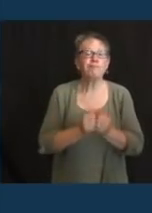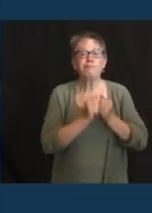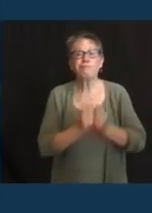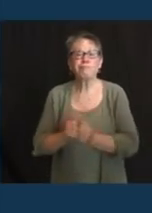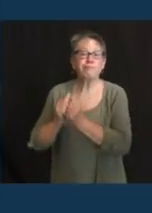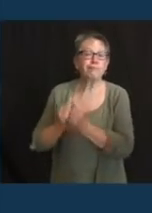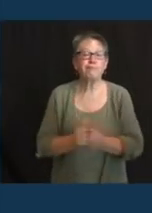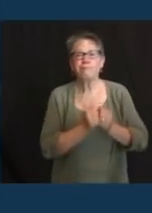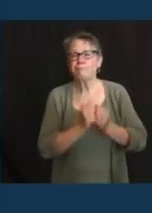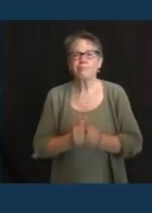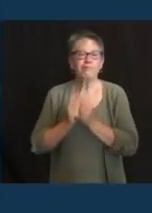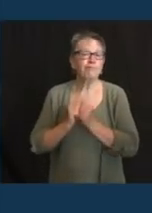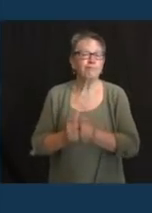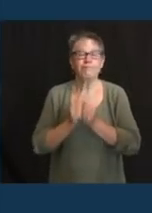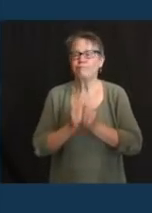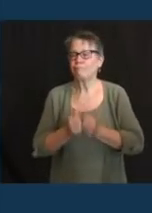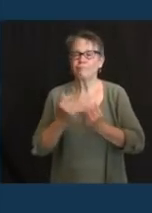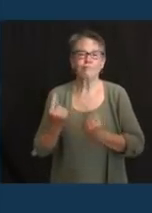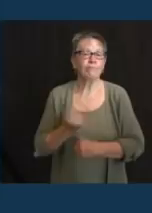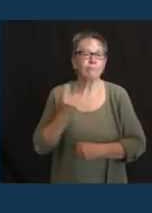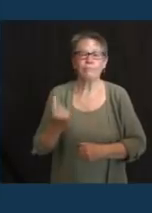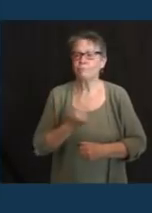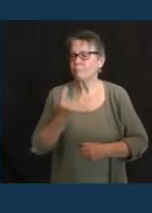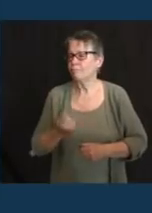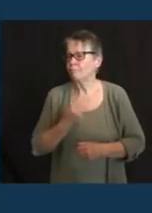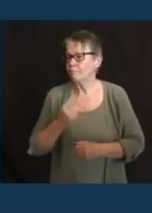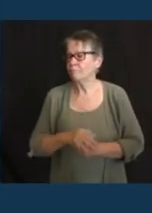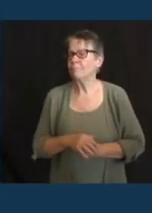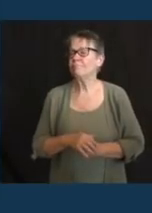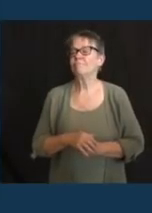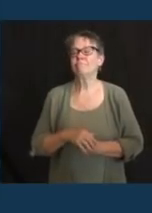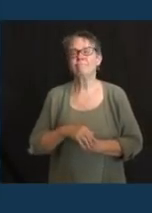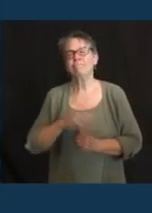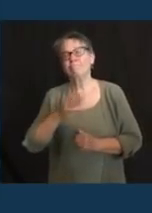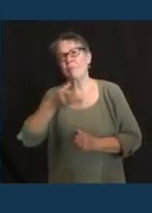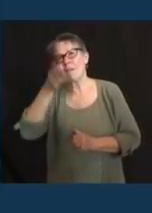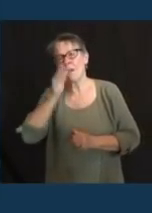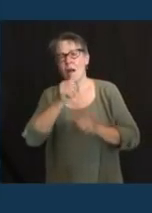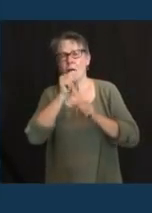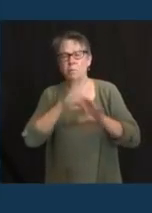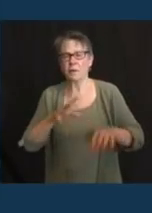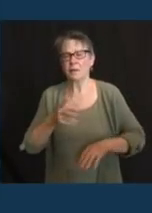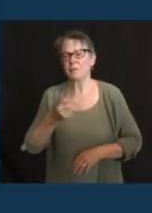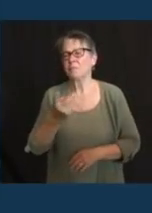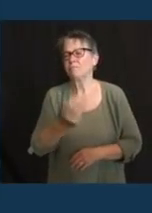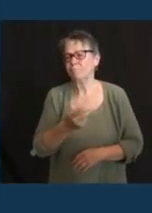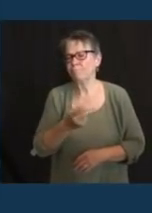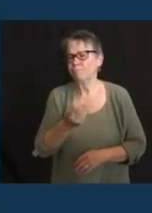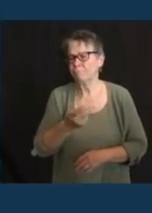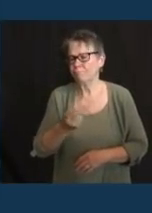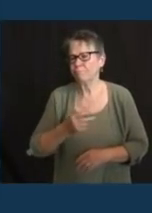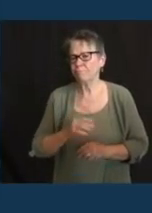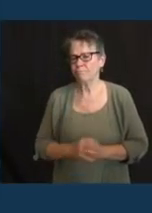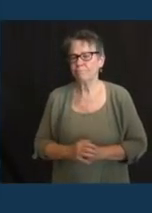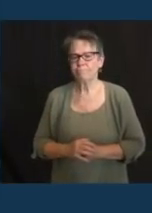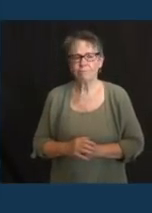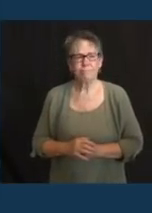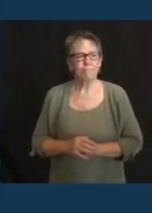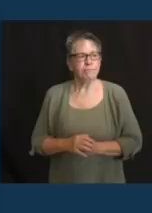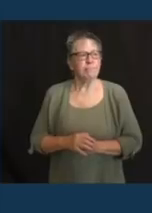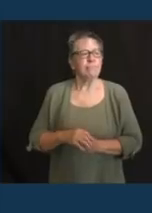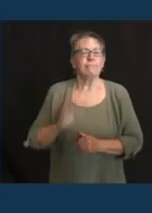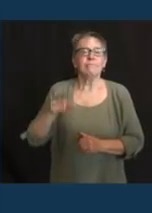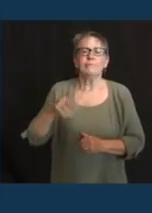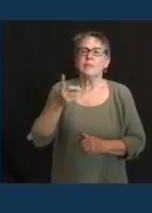bless you, Sid and Mickey, and God bless your families and friends. And today, we also remember